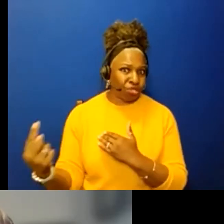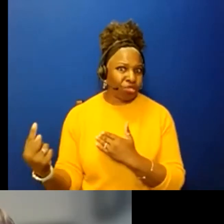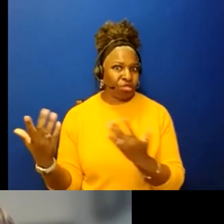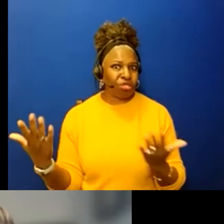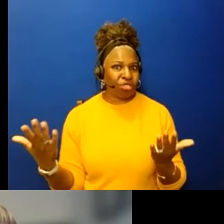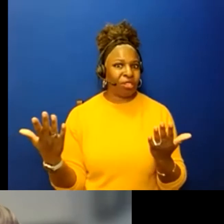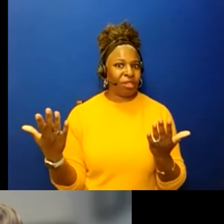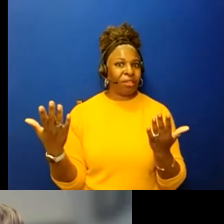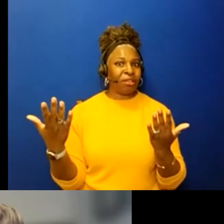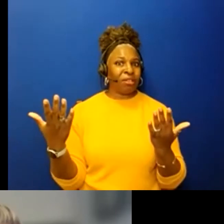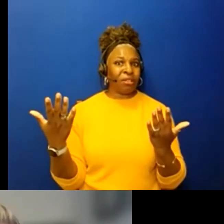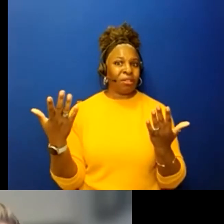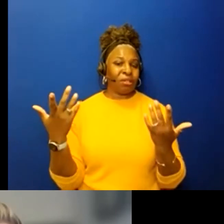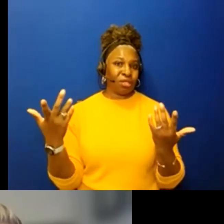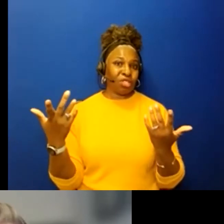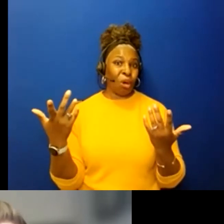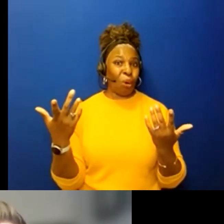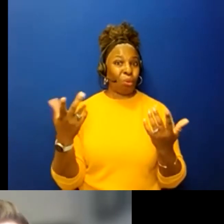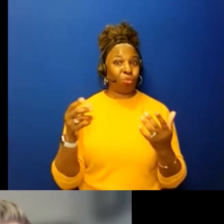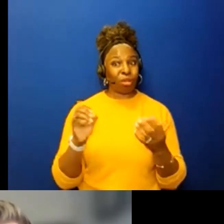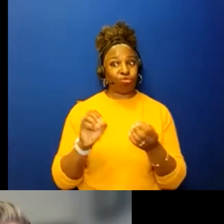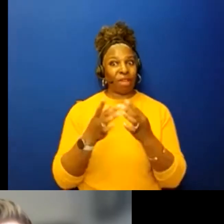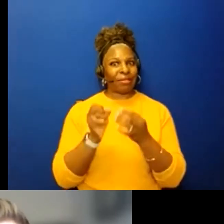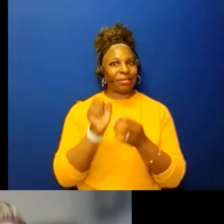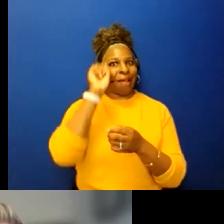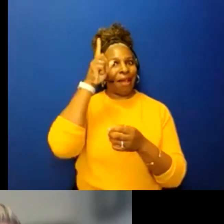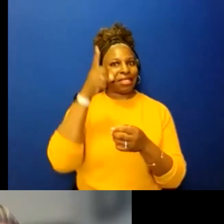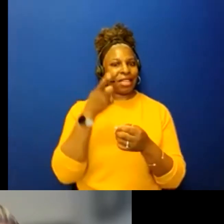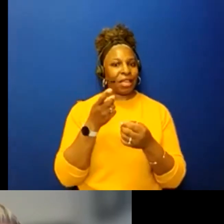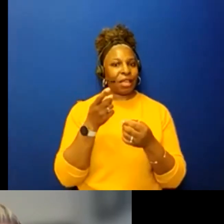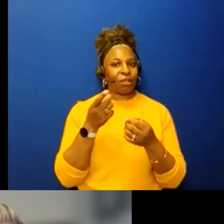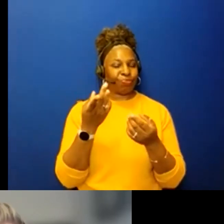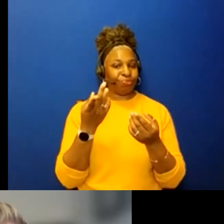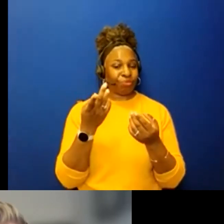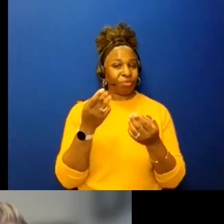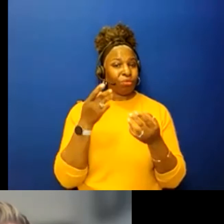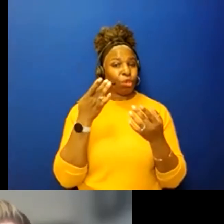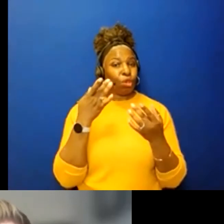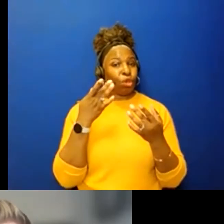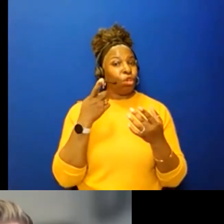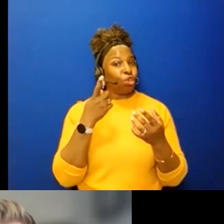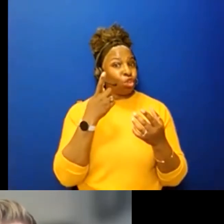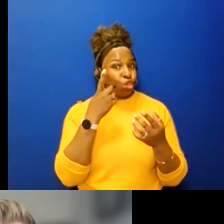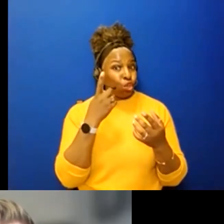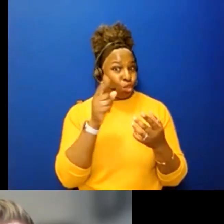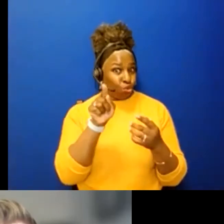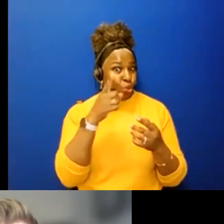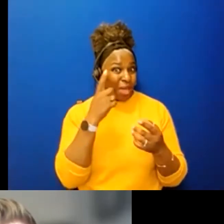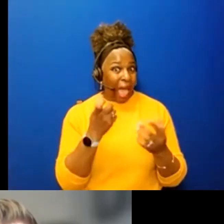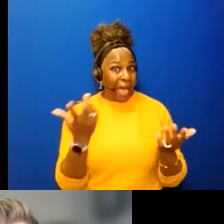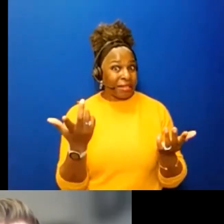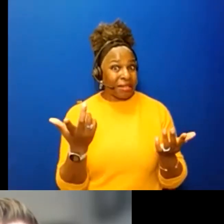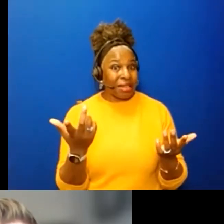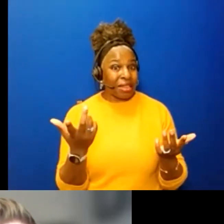Me You Can came from. We wanted to show people how easy it is to get active at home. You saw the